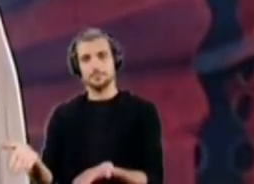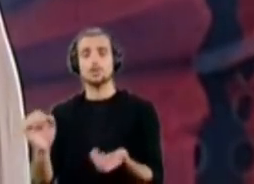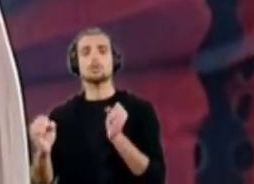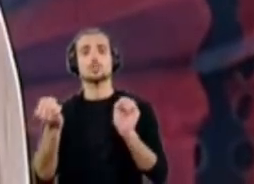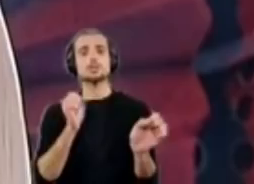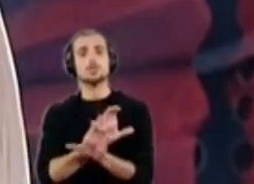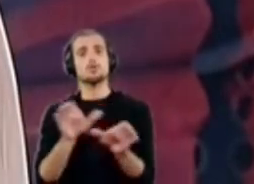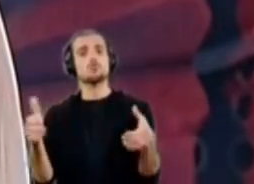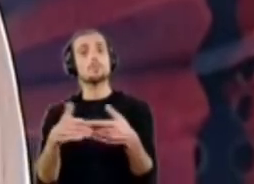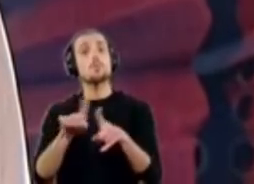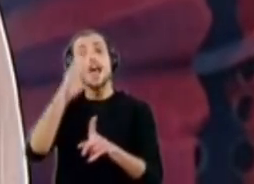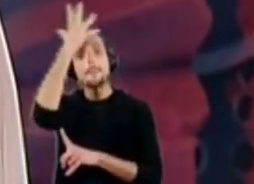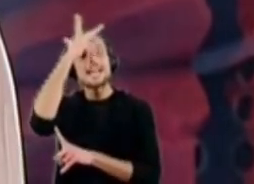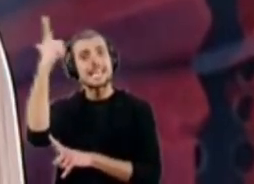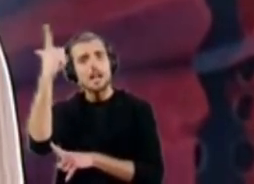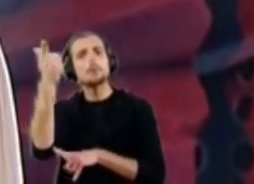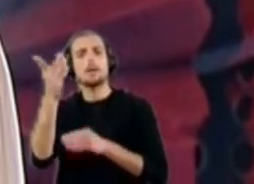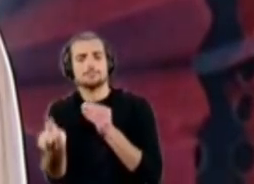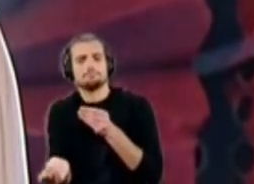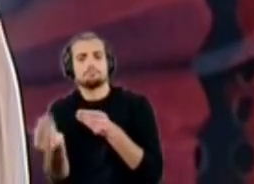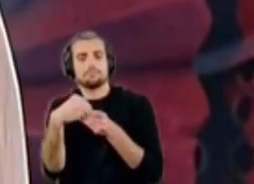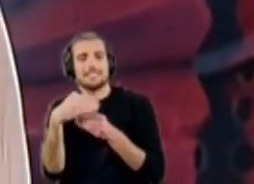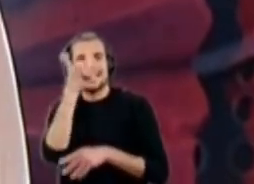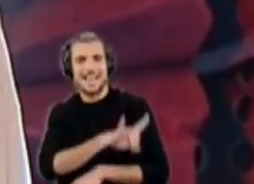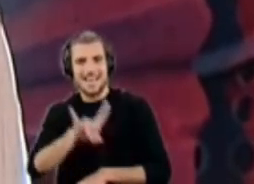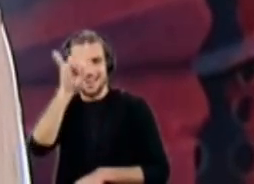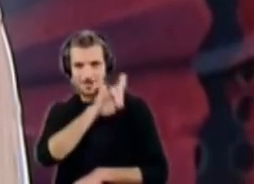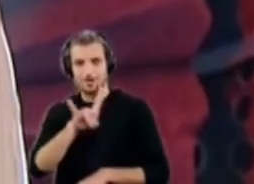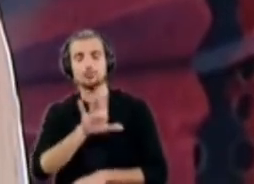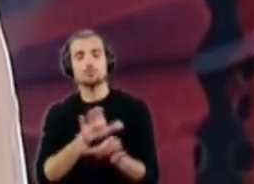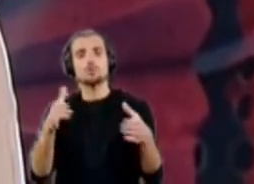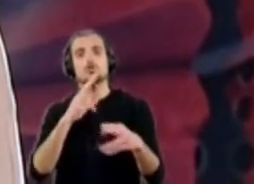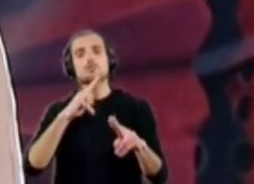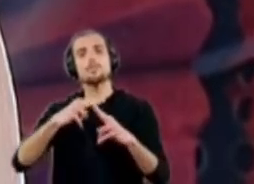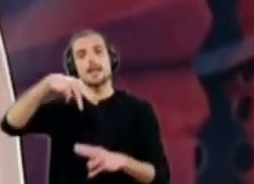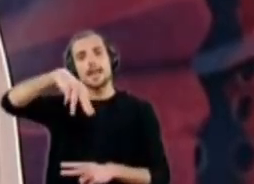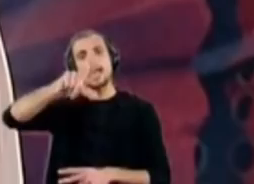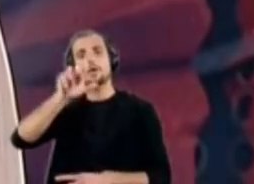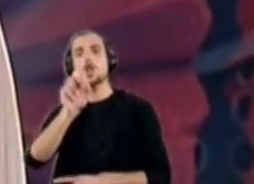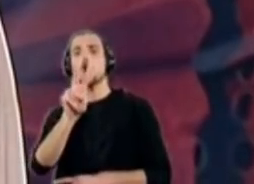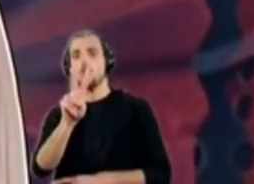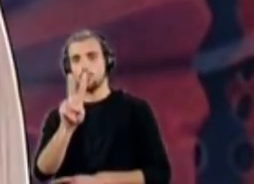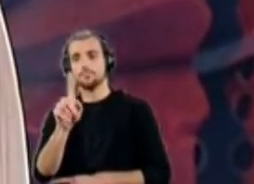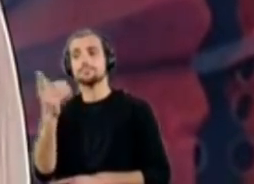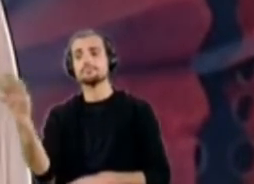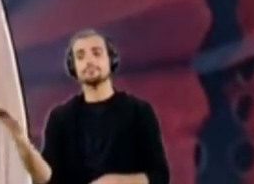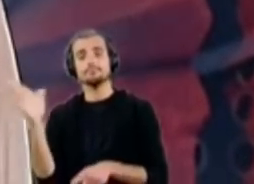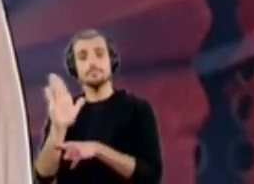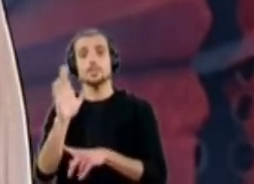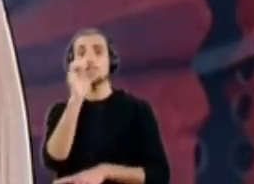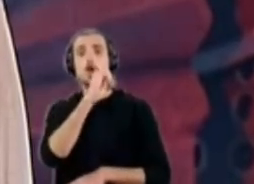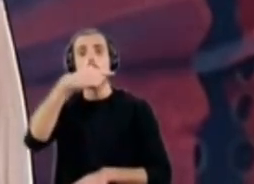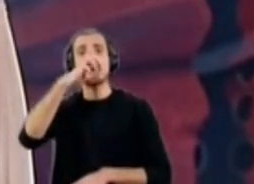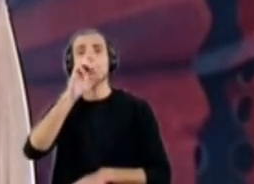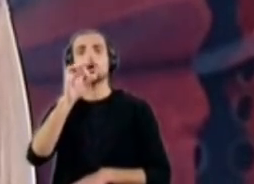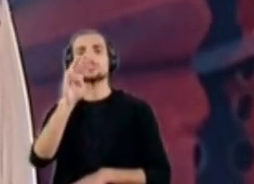de gospel americano, pero con un toque canario. Ellos son el coro de M-Low. Ellos han introducido el gospel aquí en